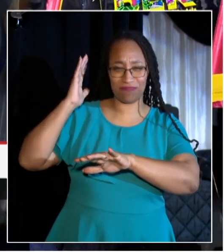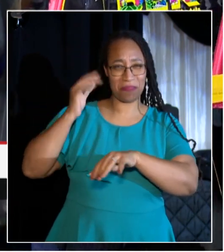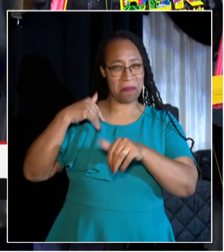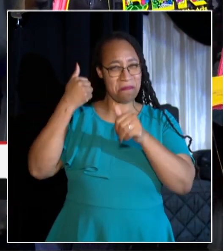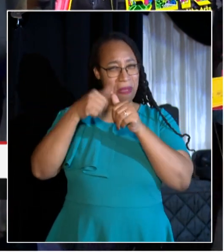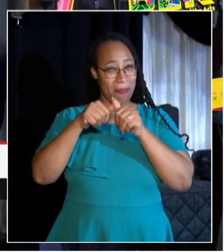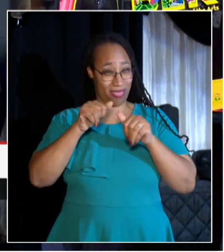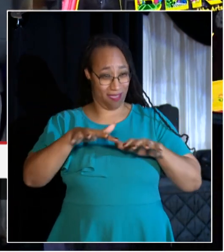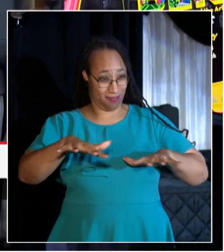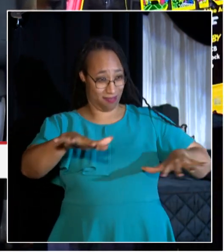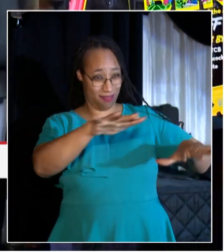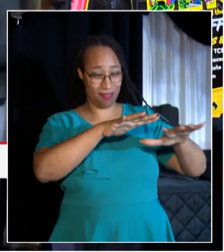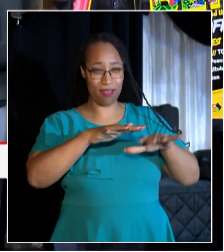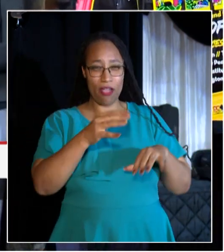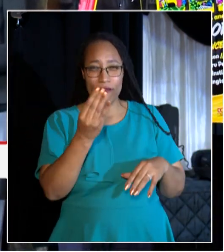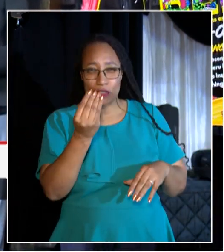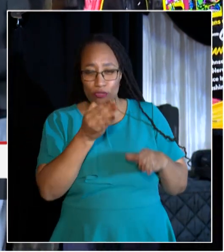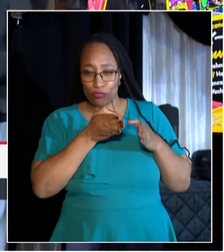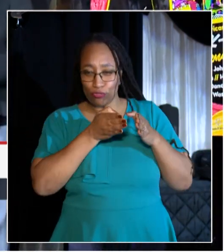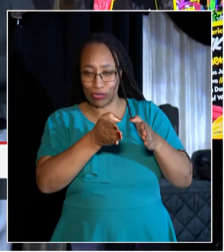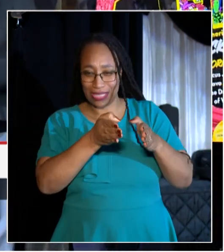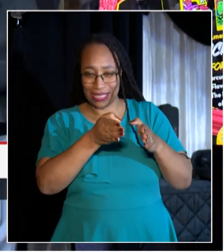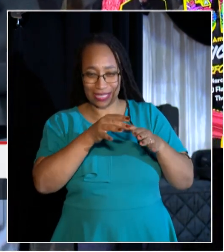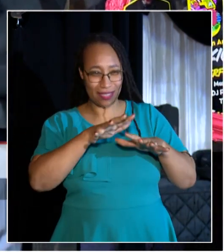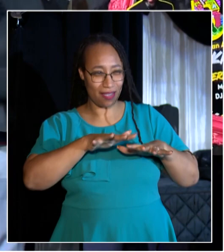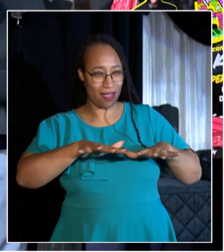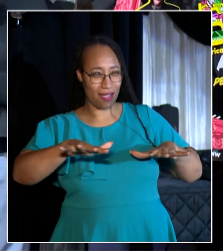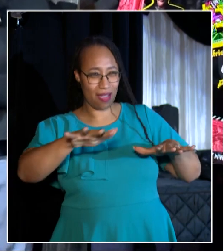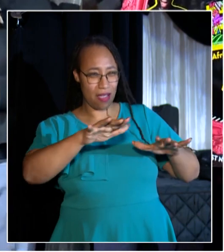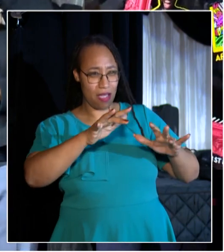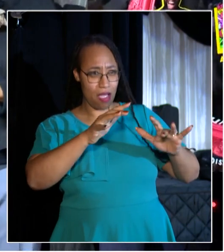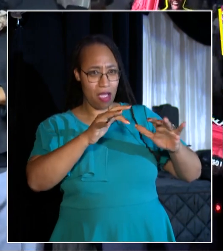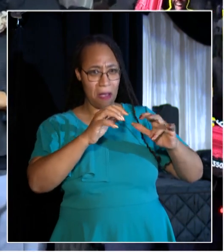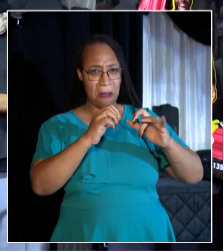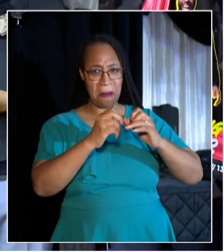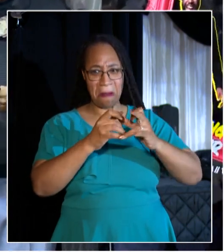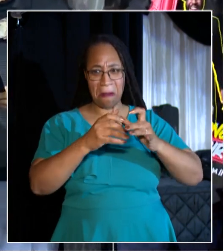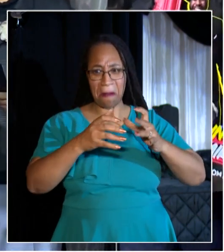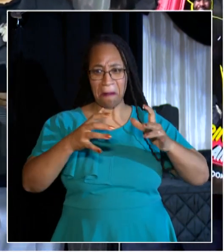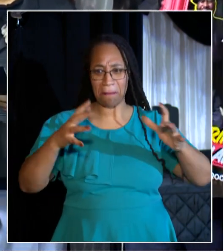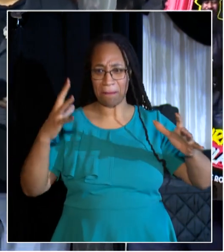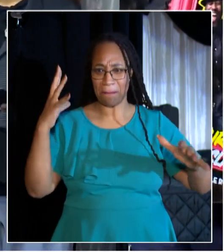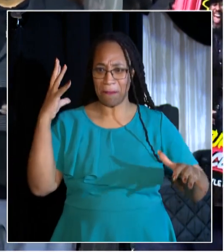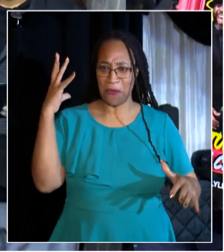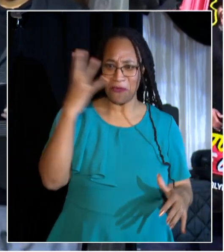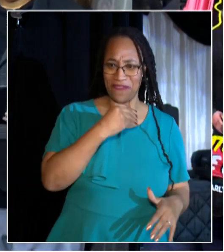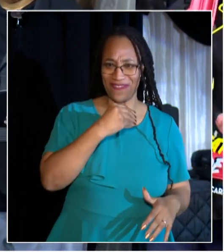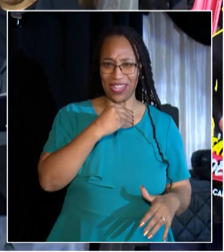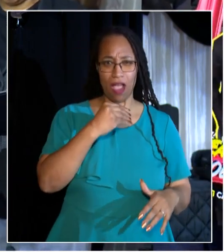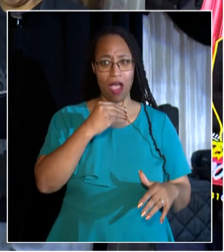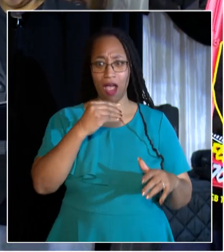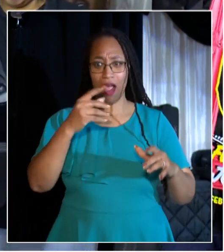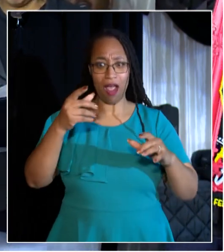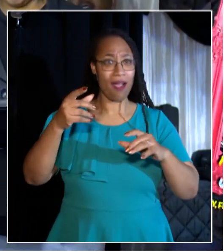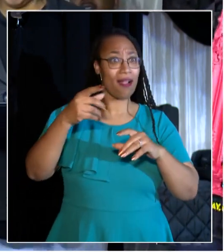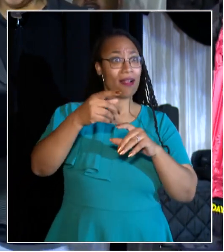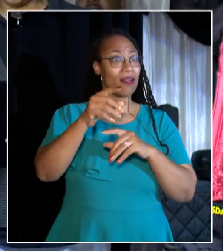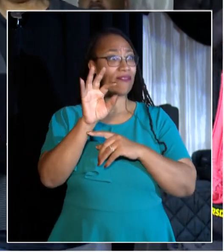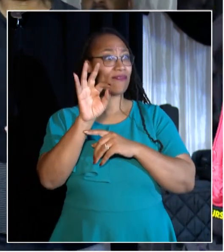But now I work for Fox 5. I represent the DMV zone on Fox 5, so thank y'all so much for watching my show. We are number